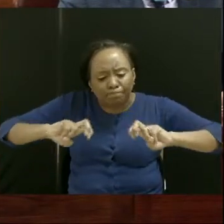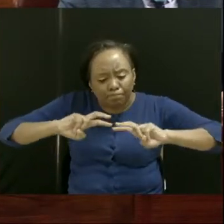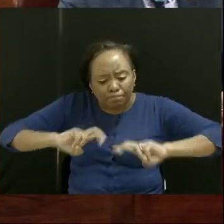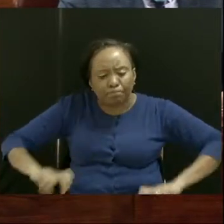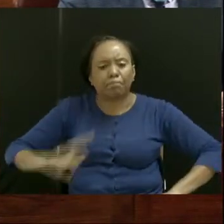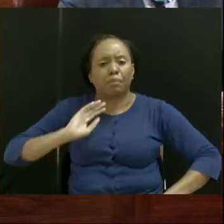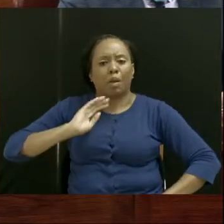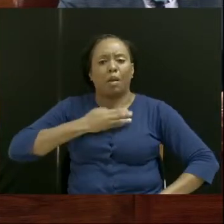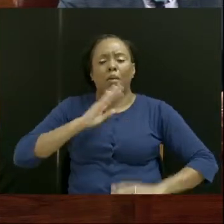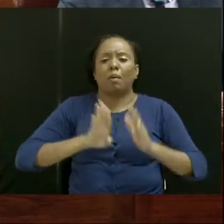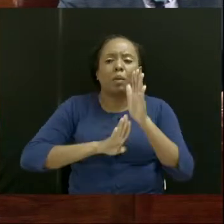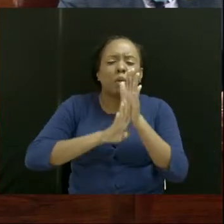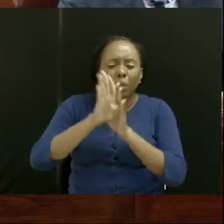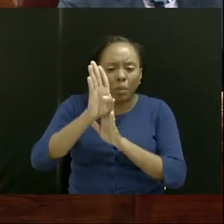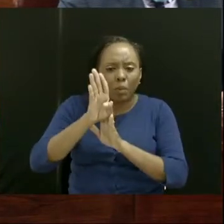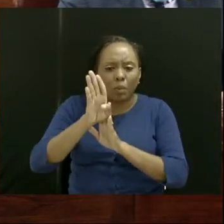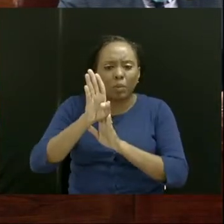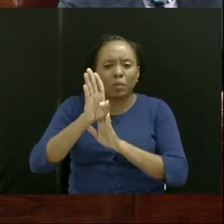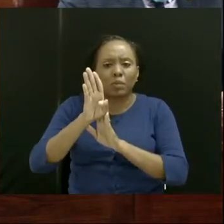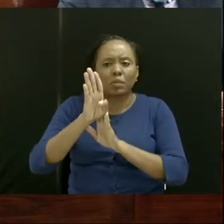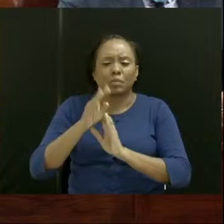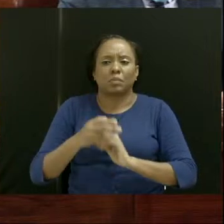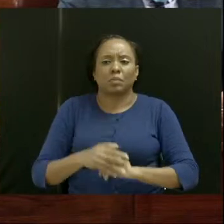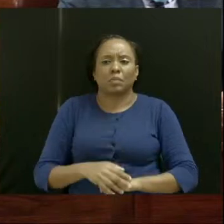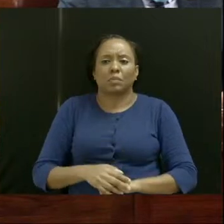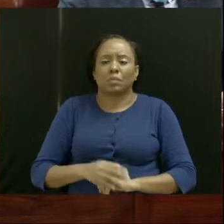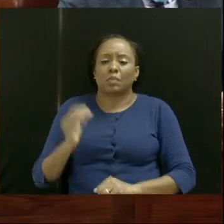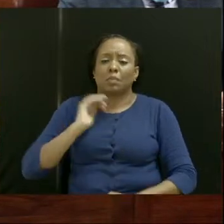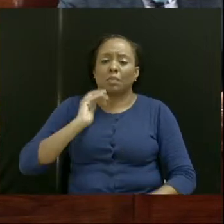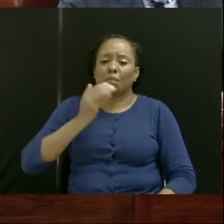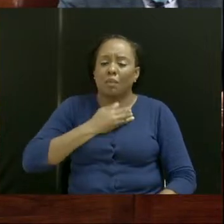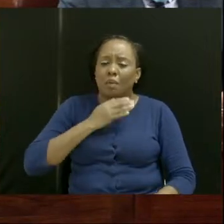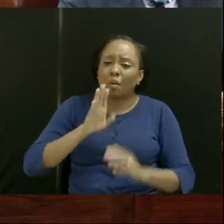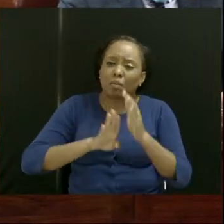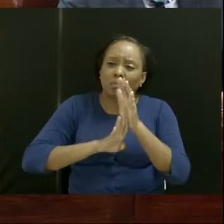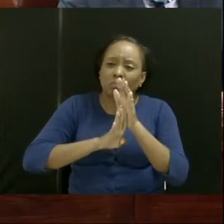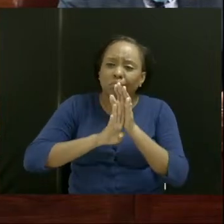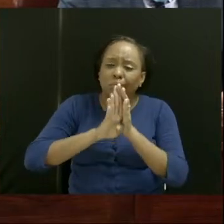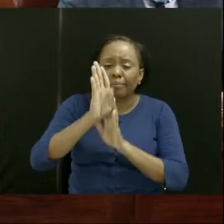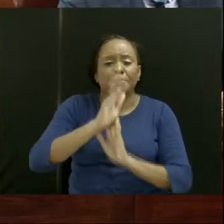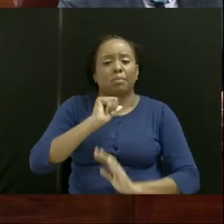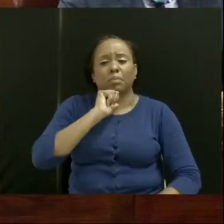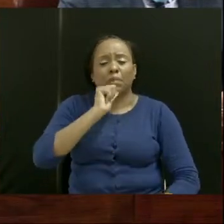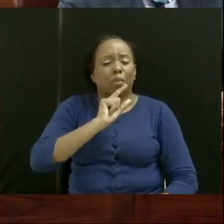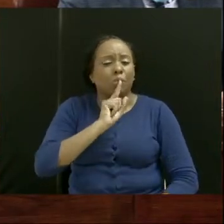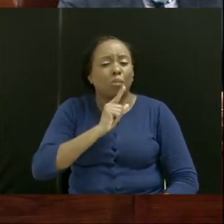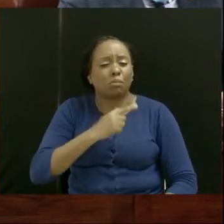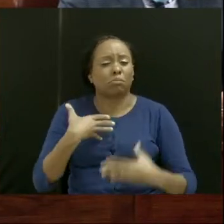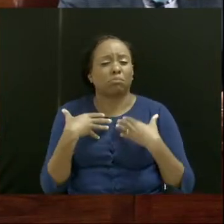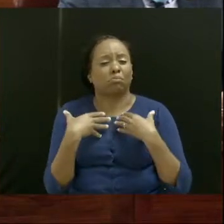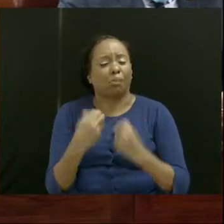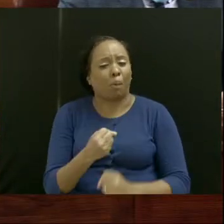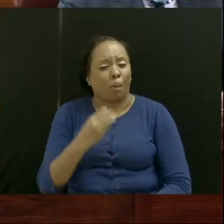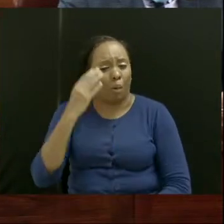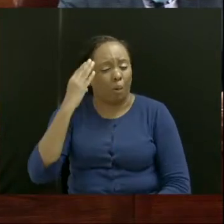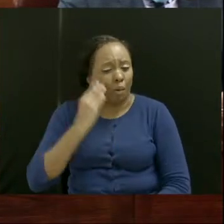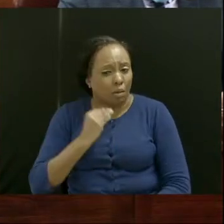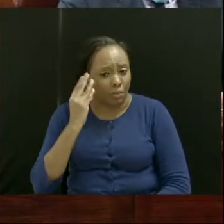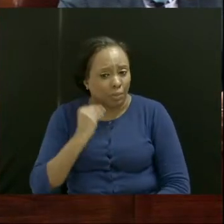reality for Barbados has not been a strong experience. Part of